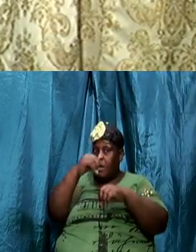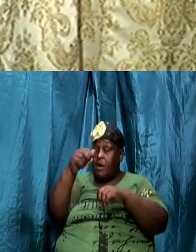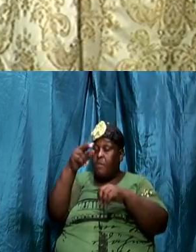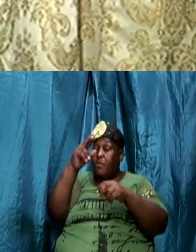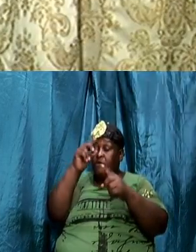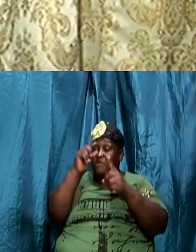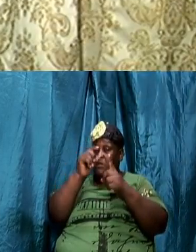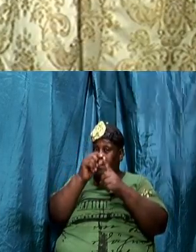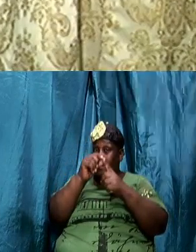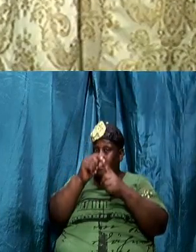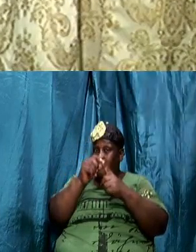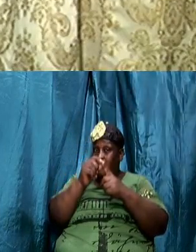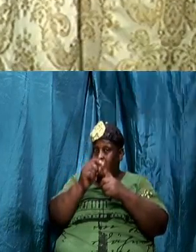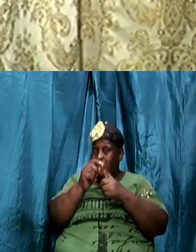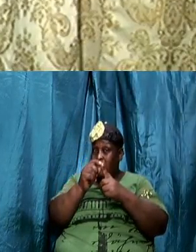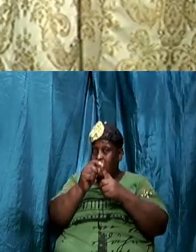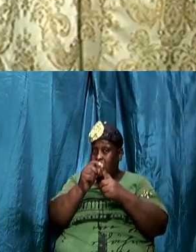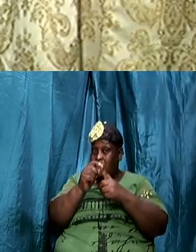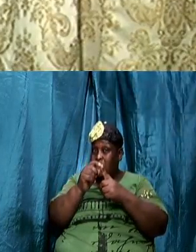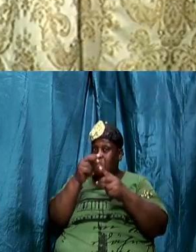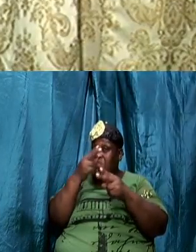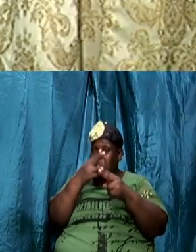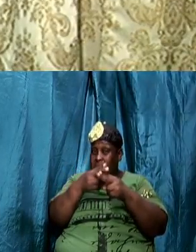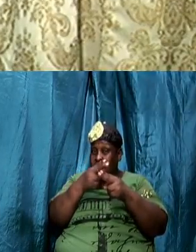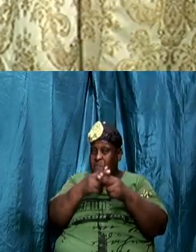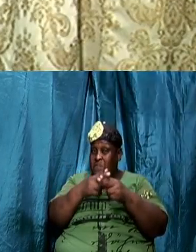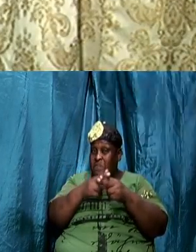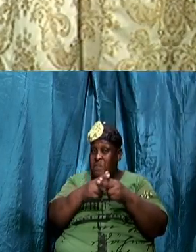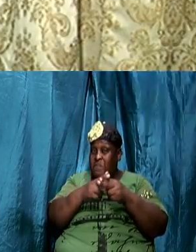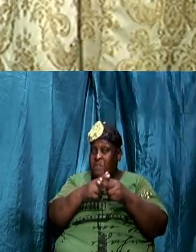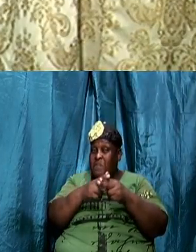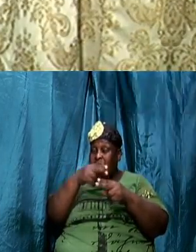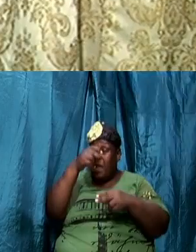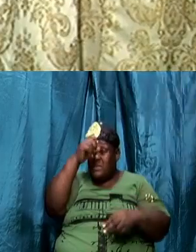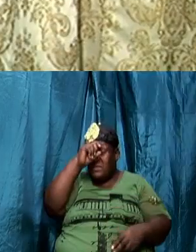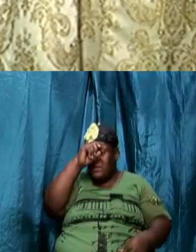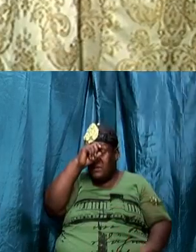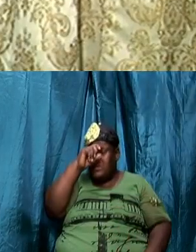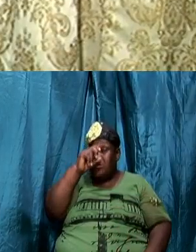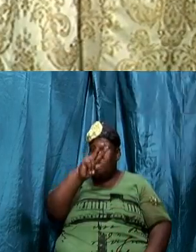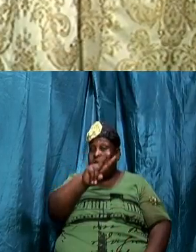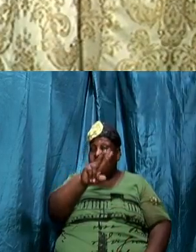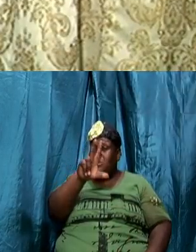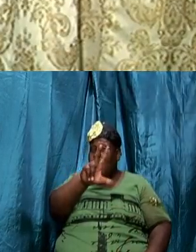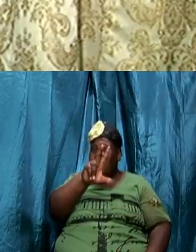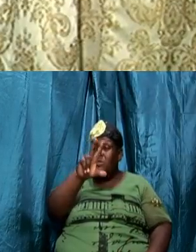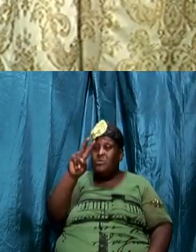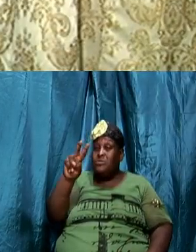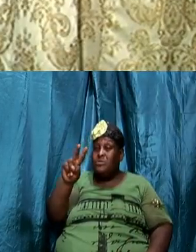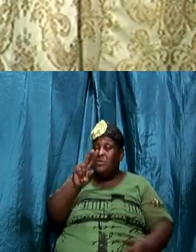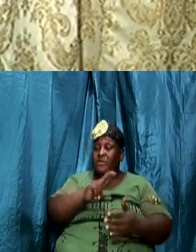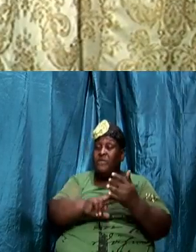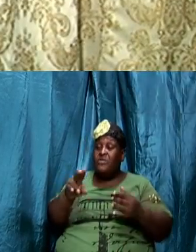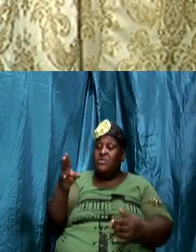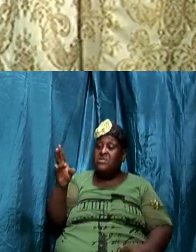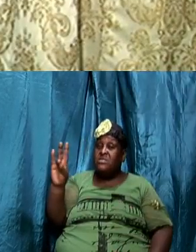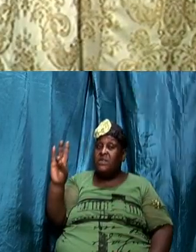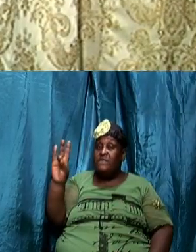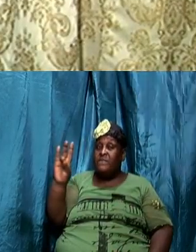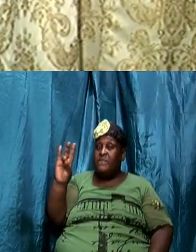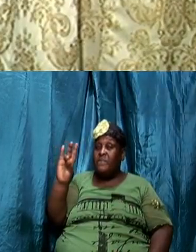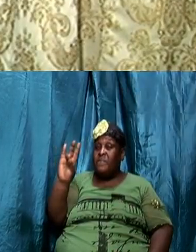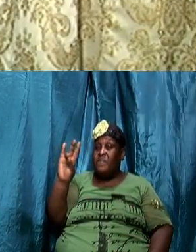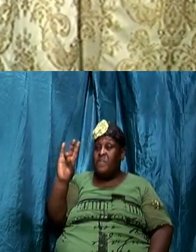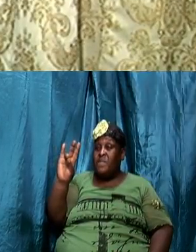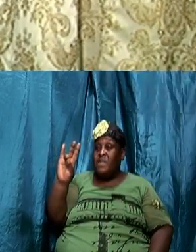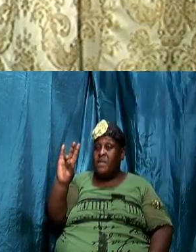very name. You know that Exodus 32 and verse 7, if we read it, it says, and here's a little part, and I want